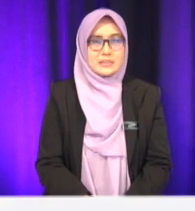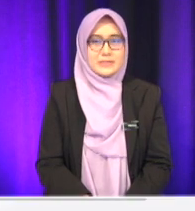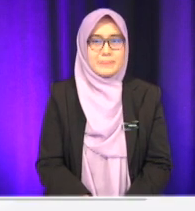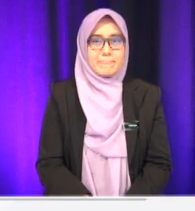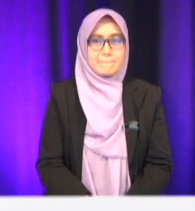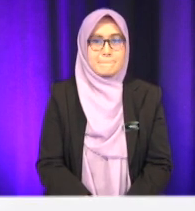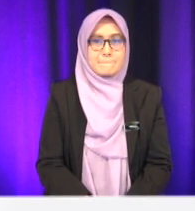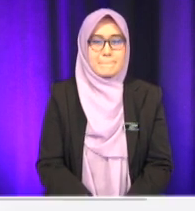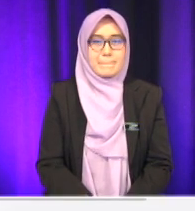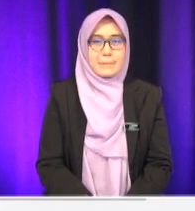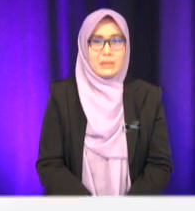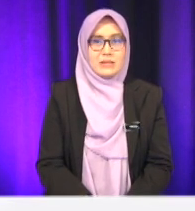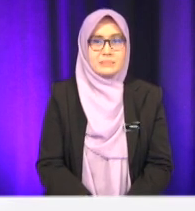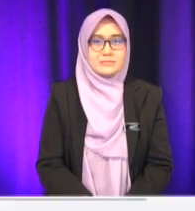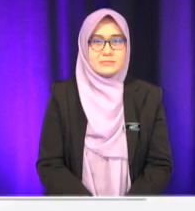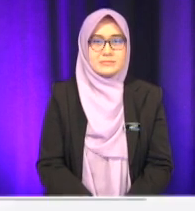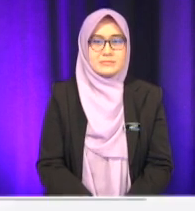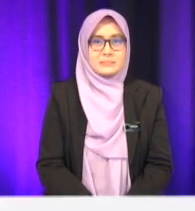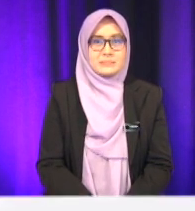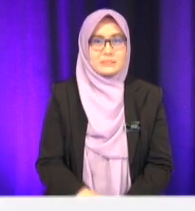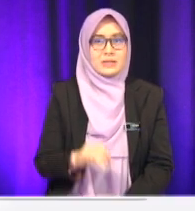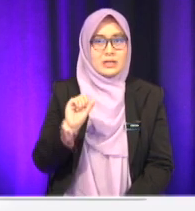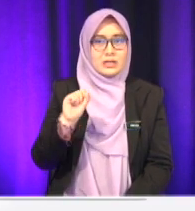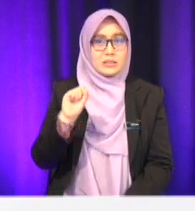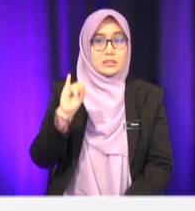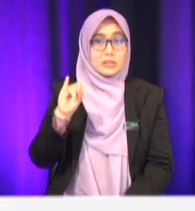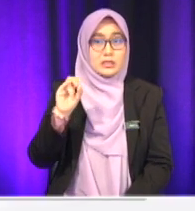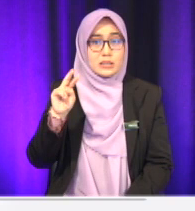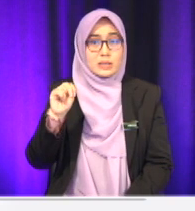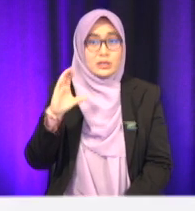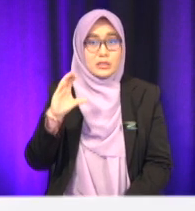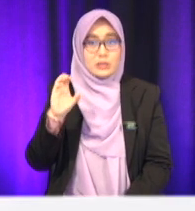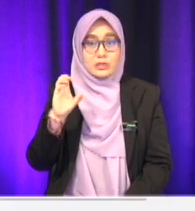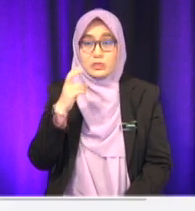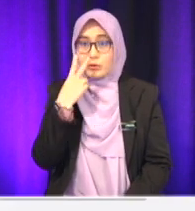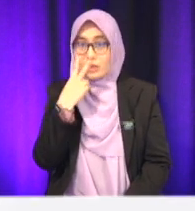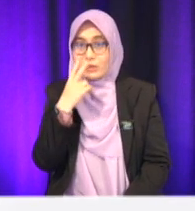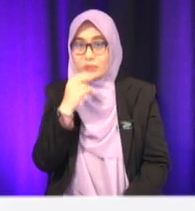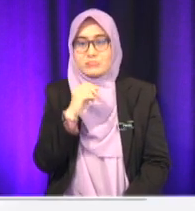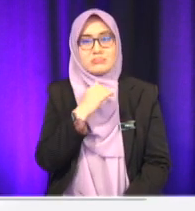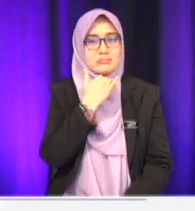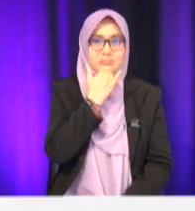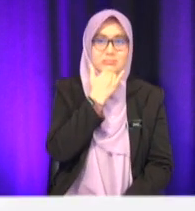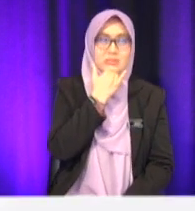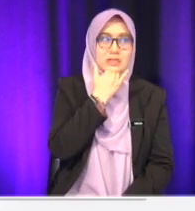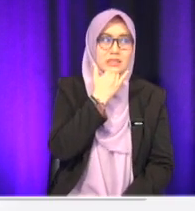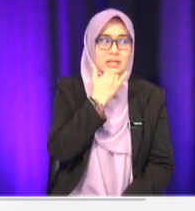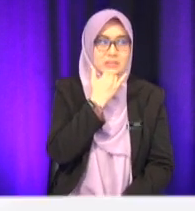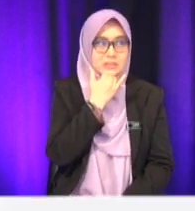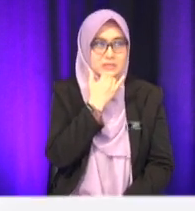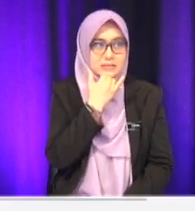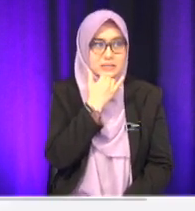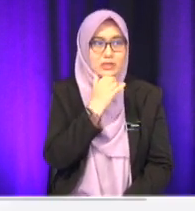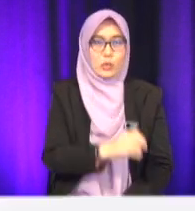is sometimes mistaken to be a reptile, it is in fact a mammal. No. Okay, and the last one